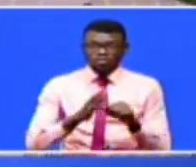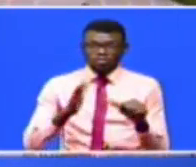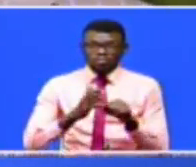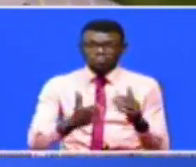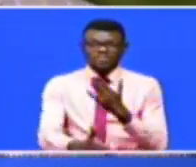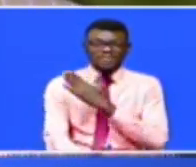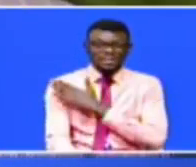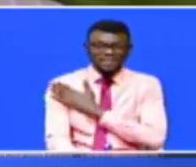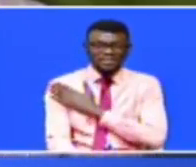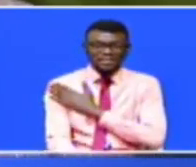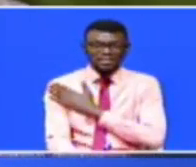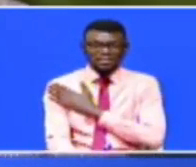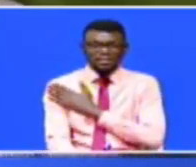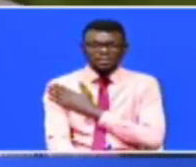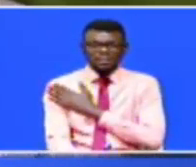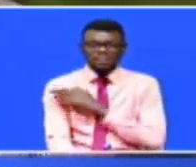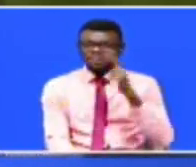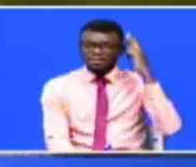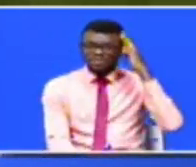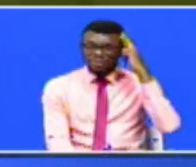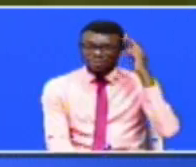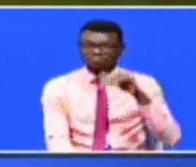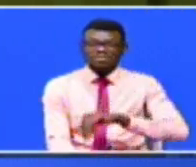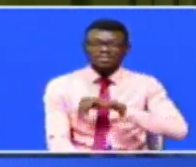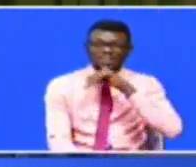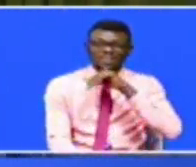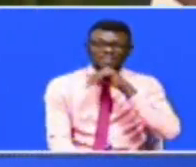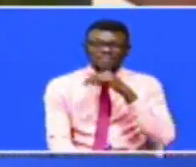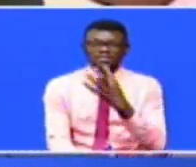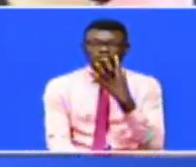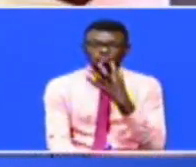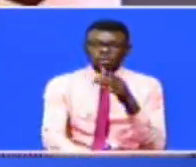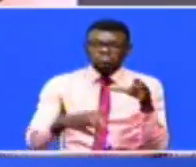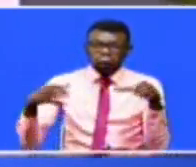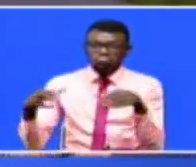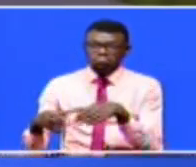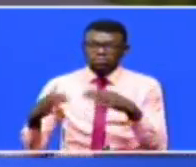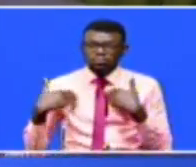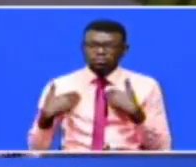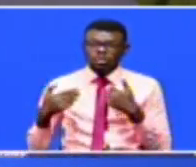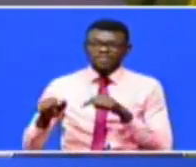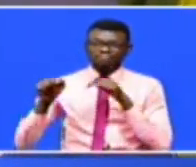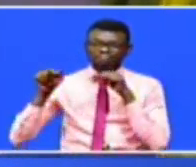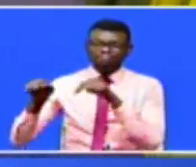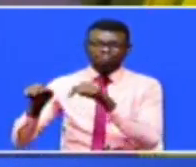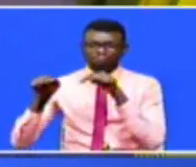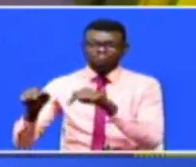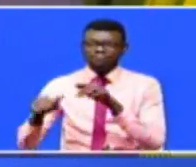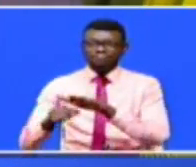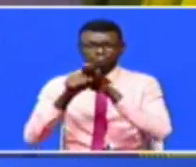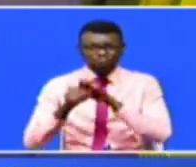have largely been attributed to Raila Odinga's party ODM, which is being accused of bullying its coalition